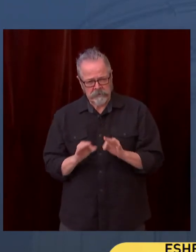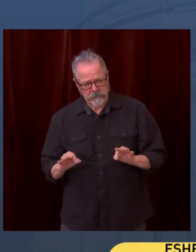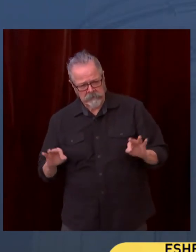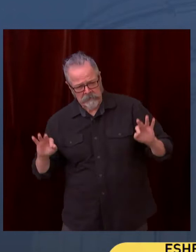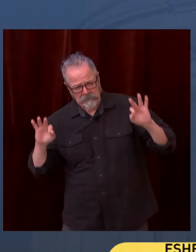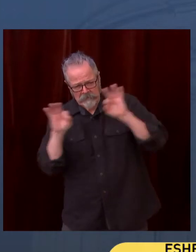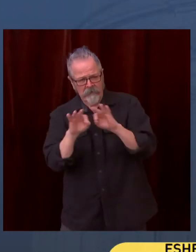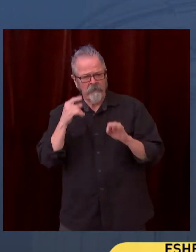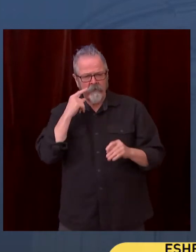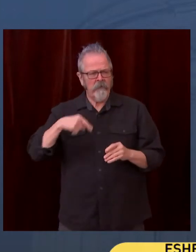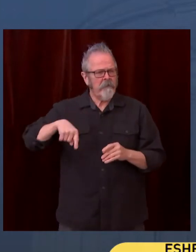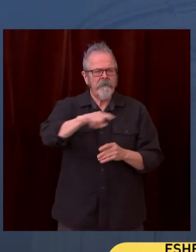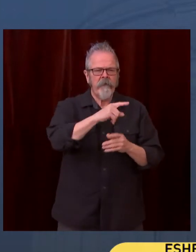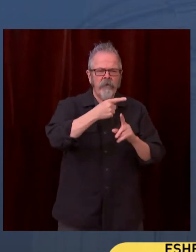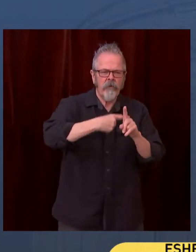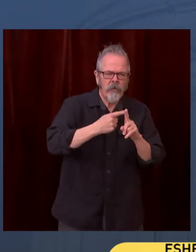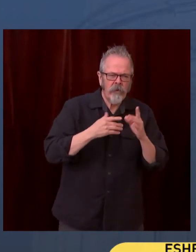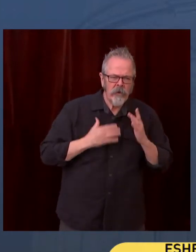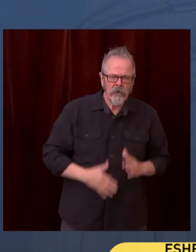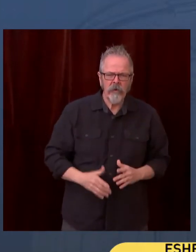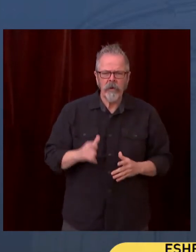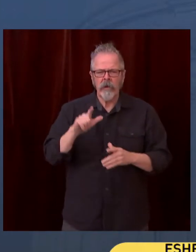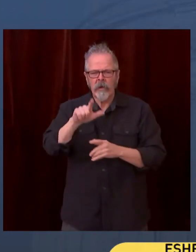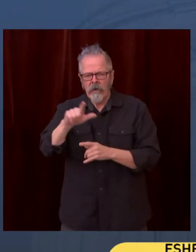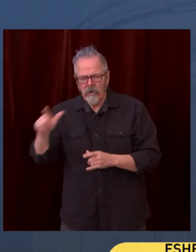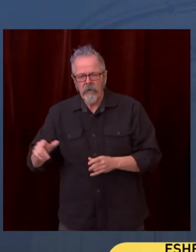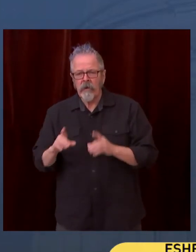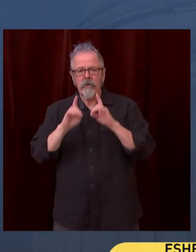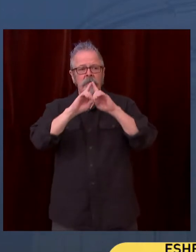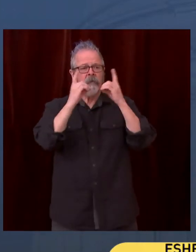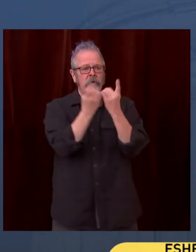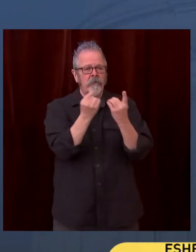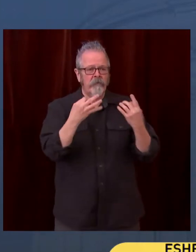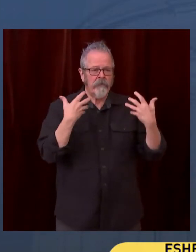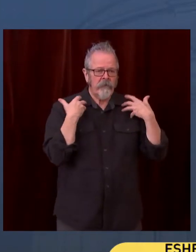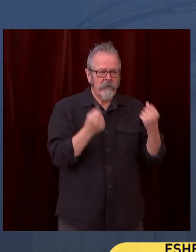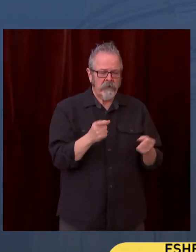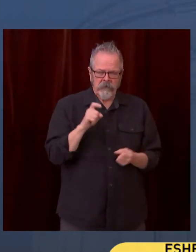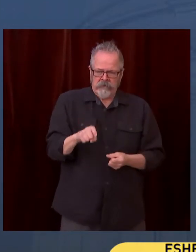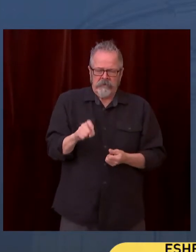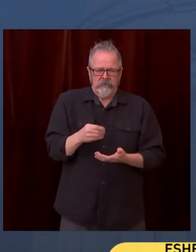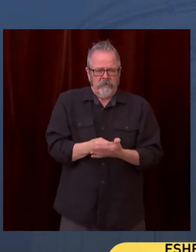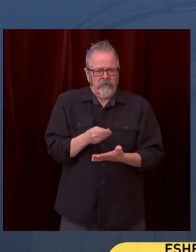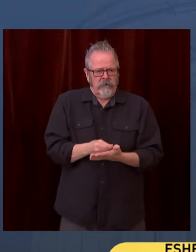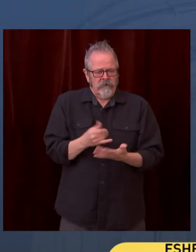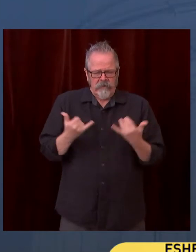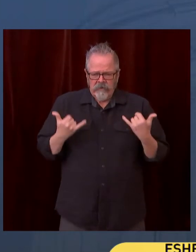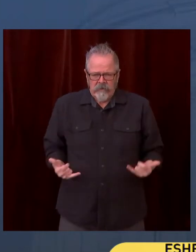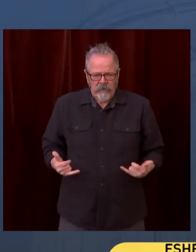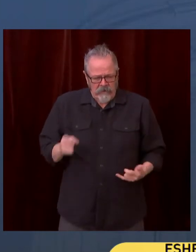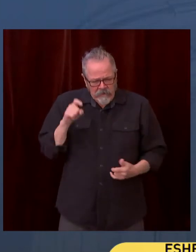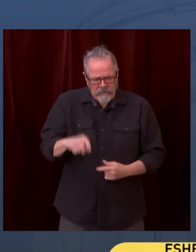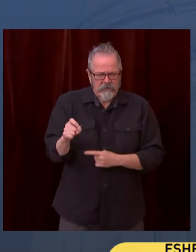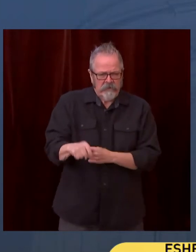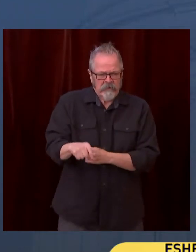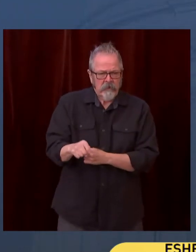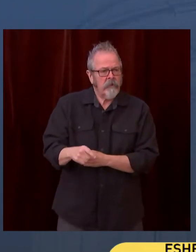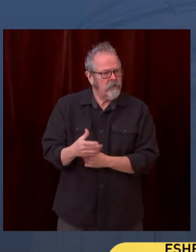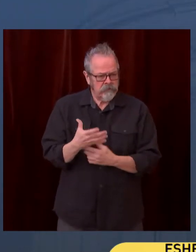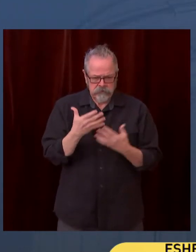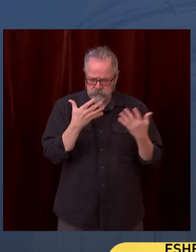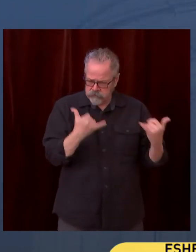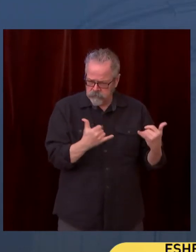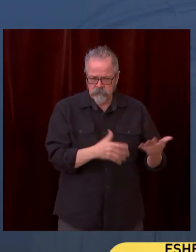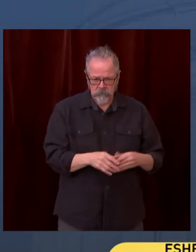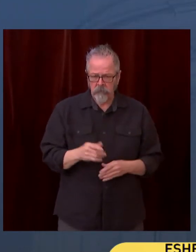sure the Department of Health has the resources it needs right now to effectively and efficiently get those vaccines out throughout